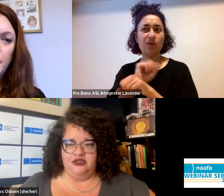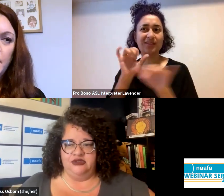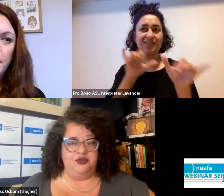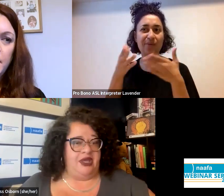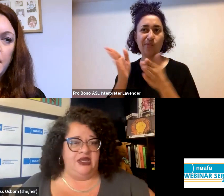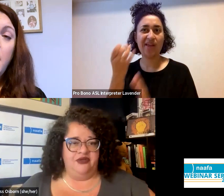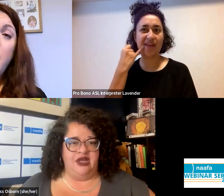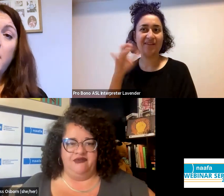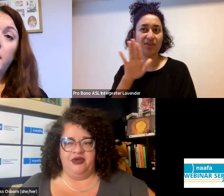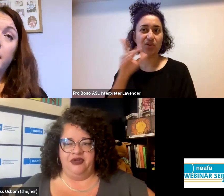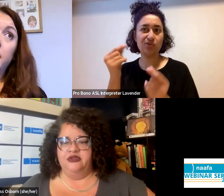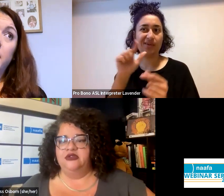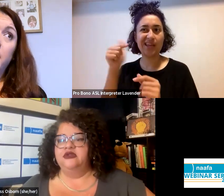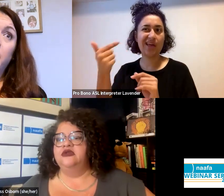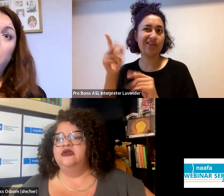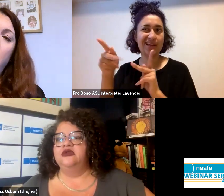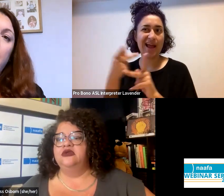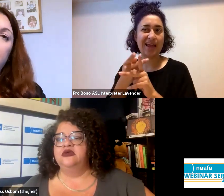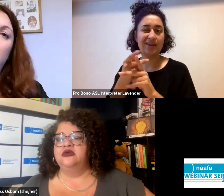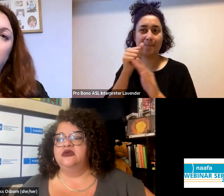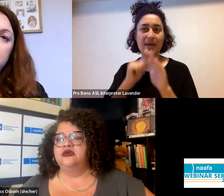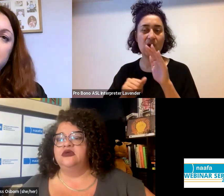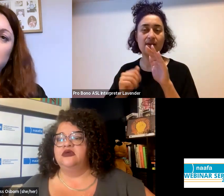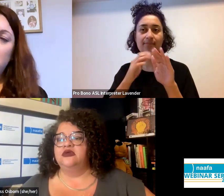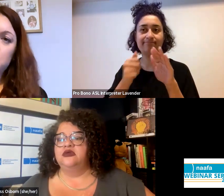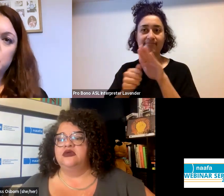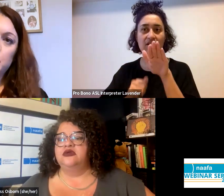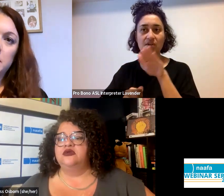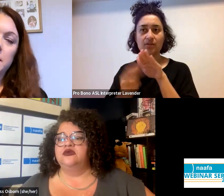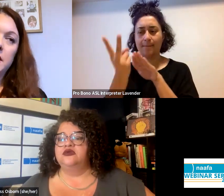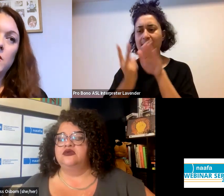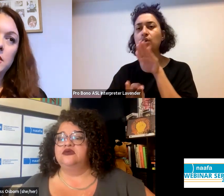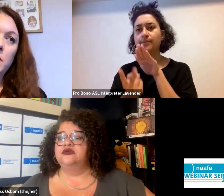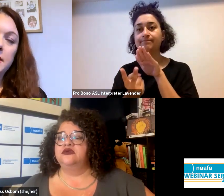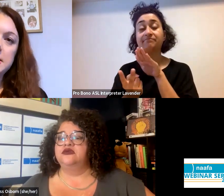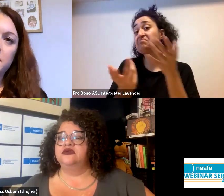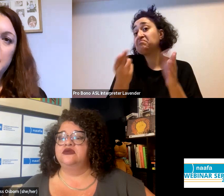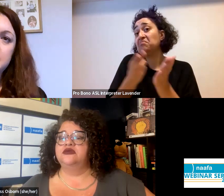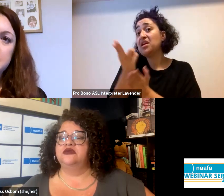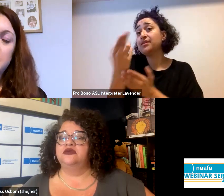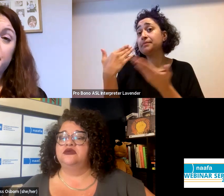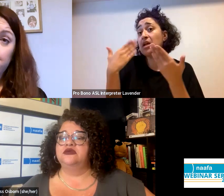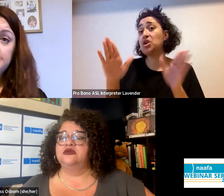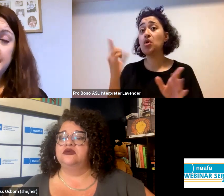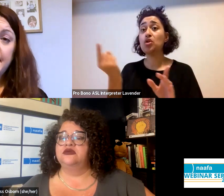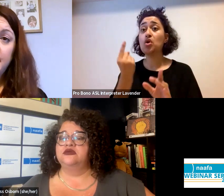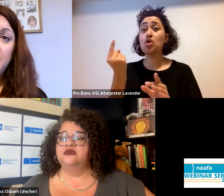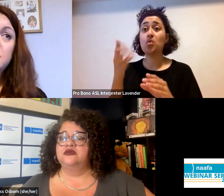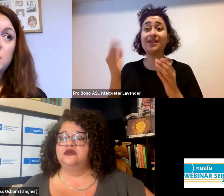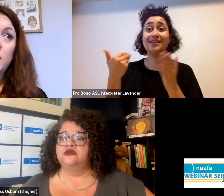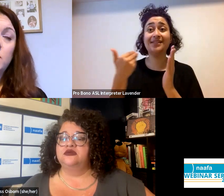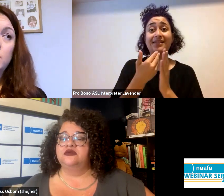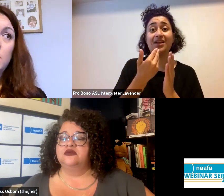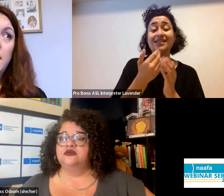you're doing any other kind of burial. I am honestly not sure. The only one near us is in a forested